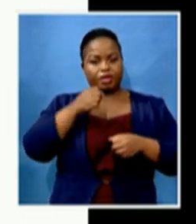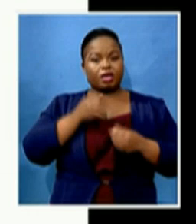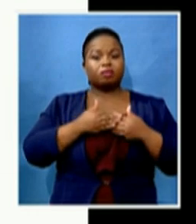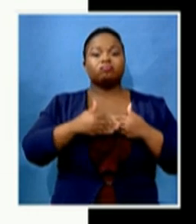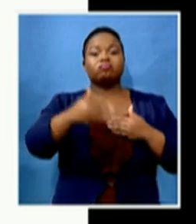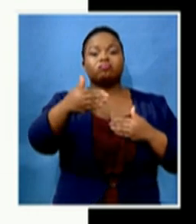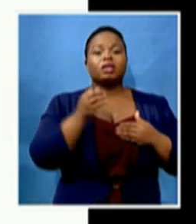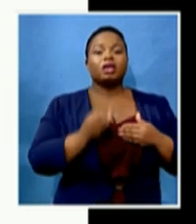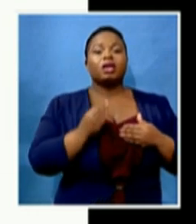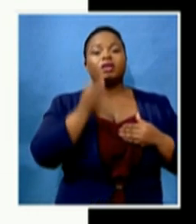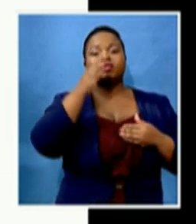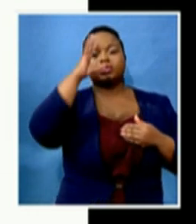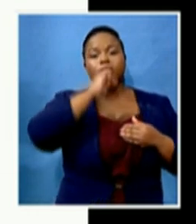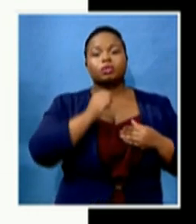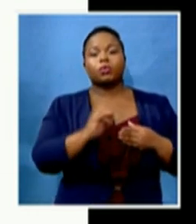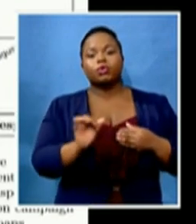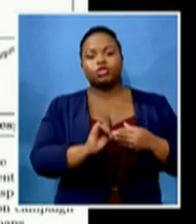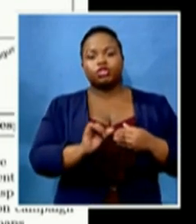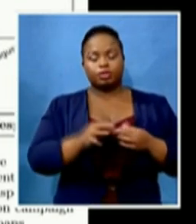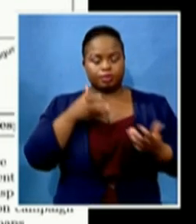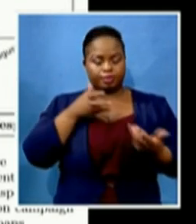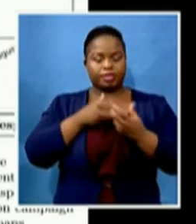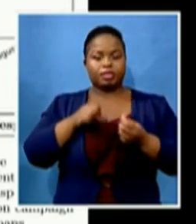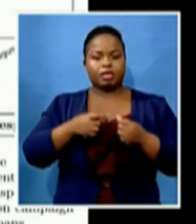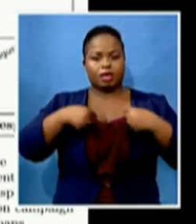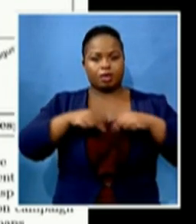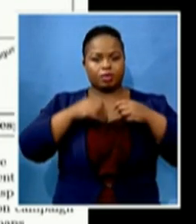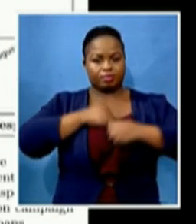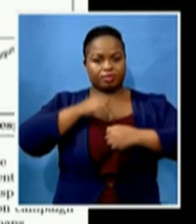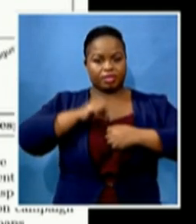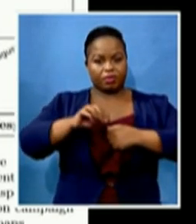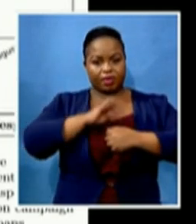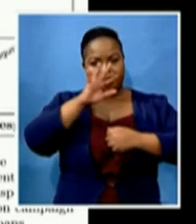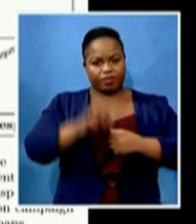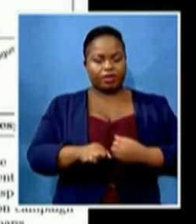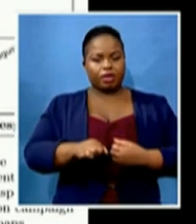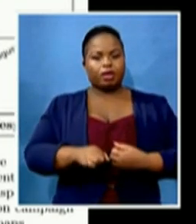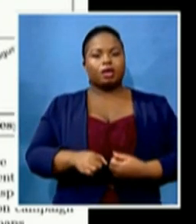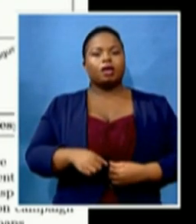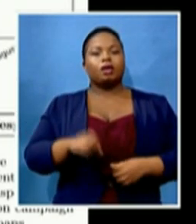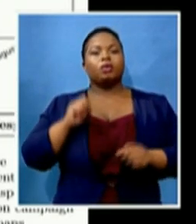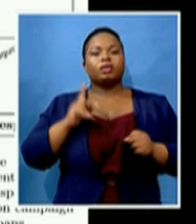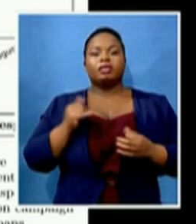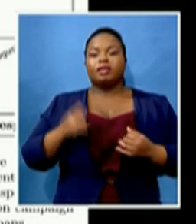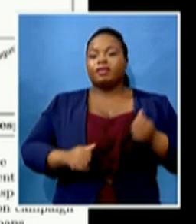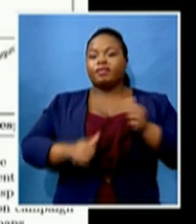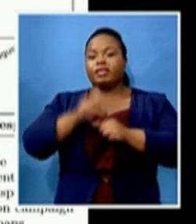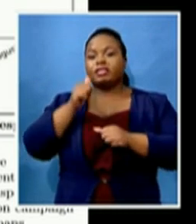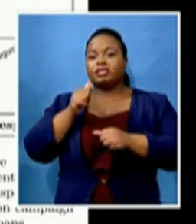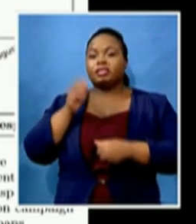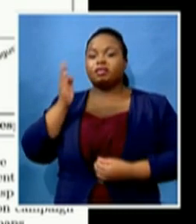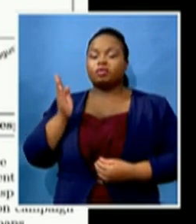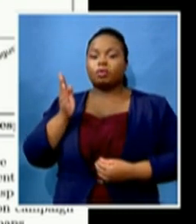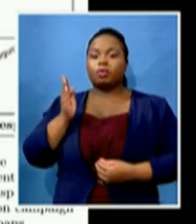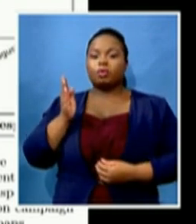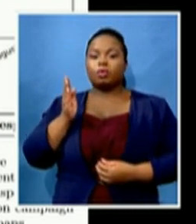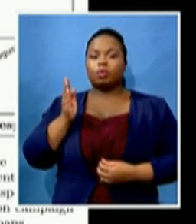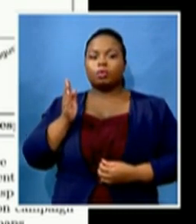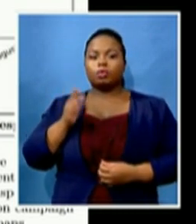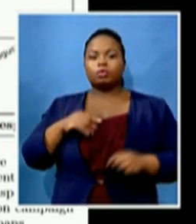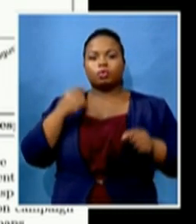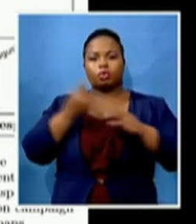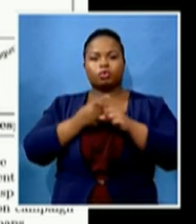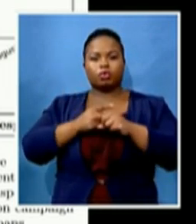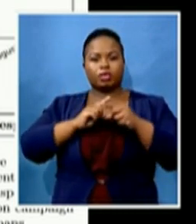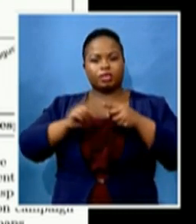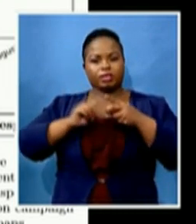with us going through the complex matrix that parameterizes the different 5 levels. Each level is composed of a